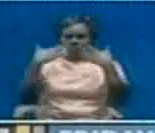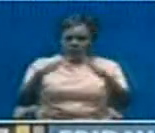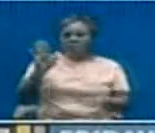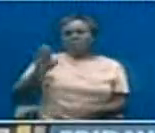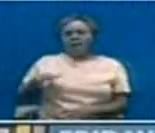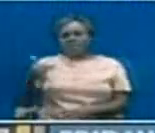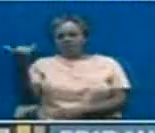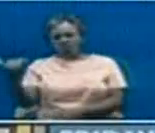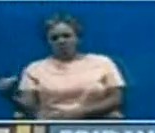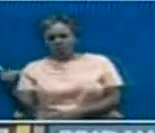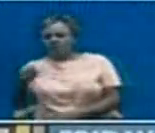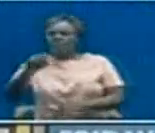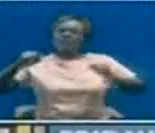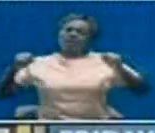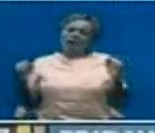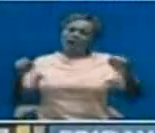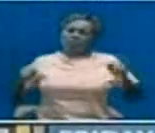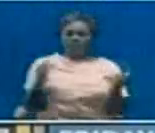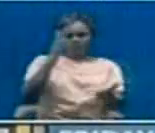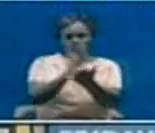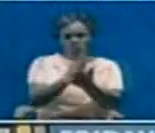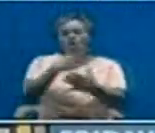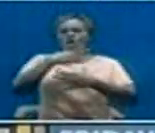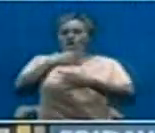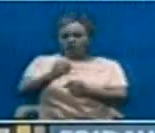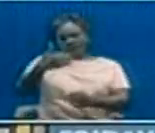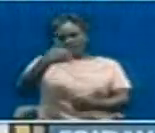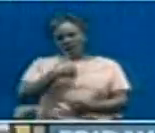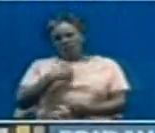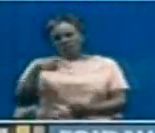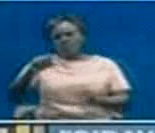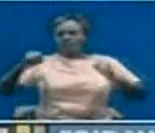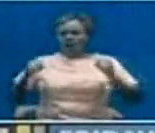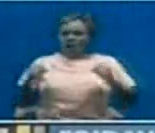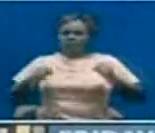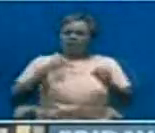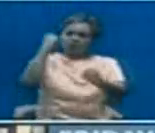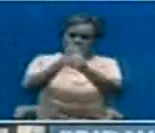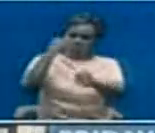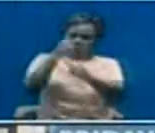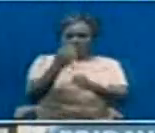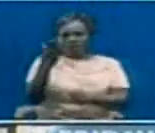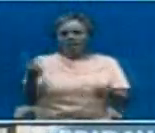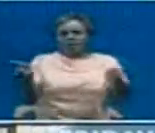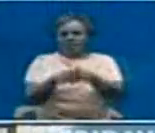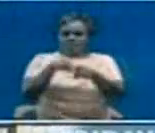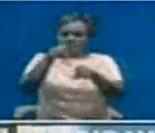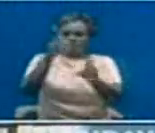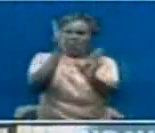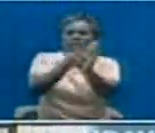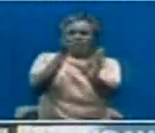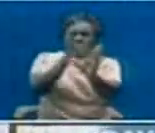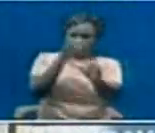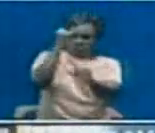mothers, children, and they are very happy. They have confidence in us and are very happy with the operation Indian Ocean. They also took part in